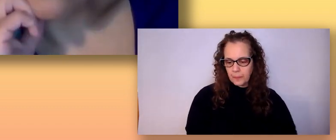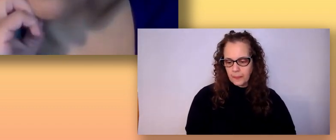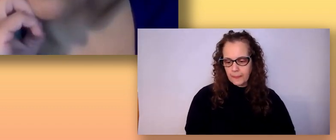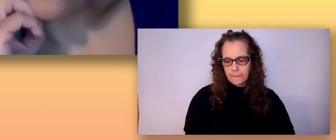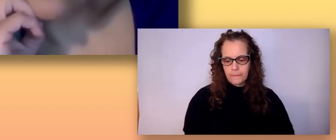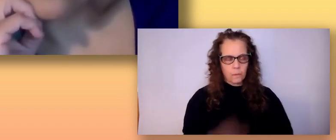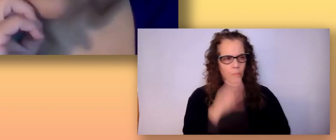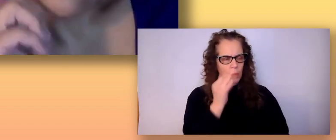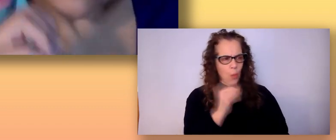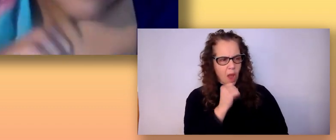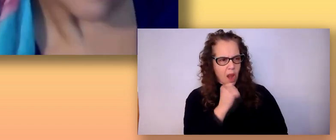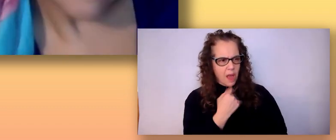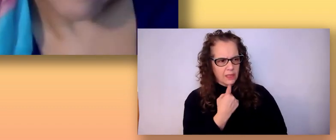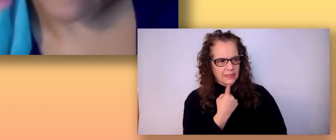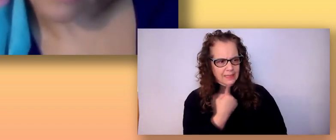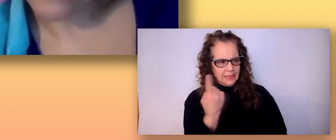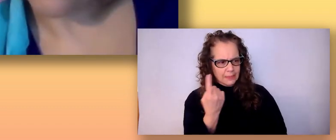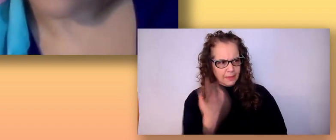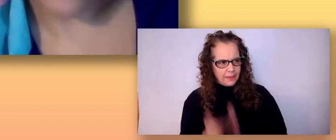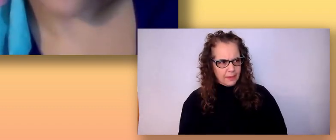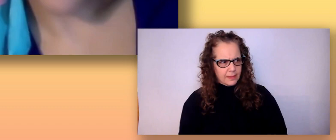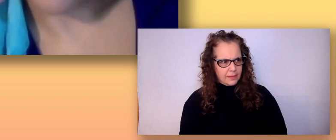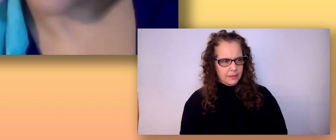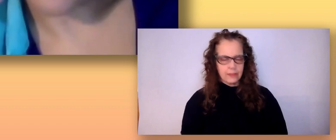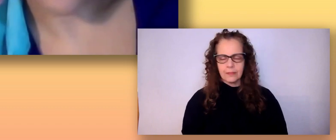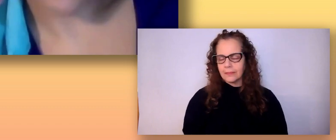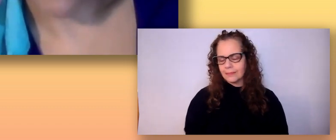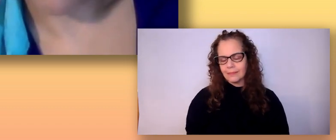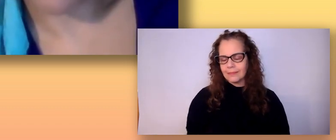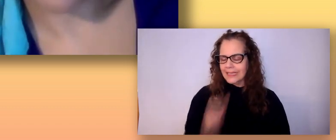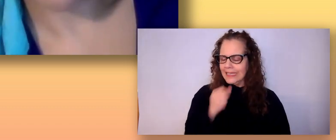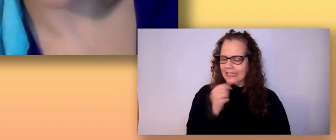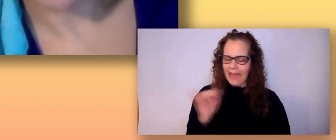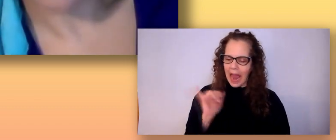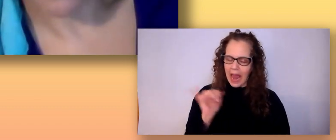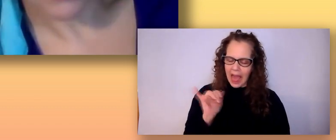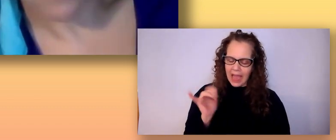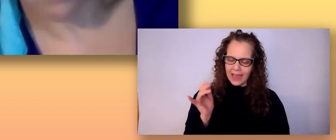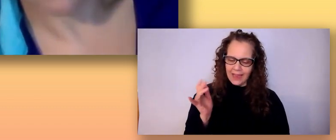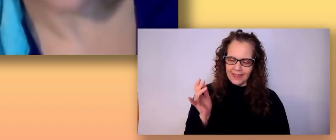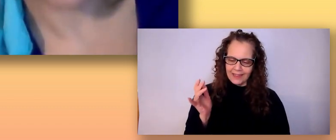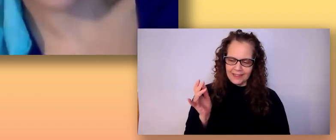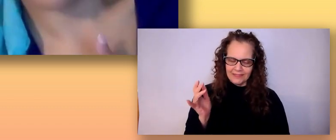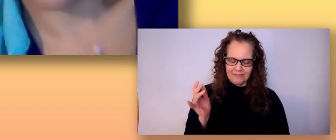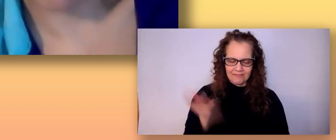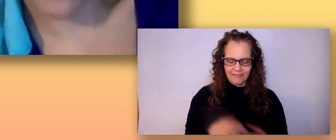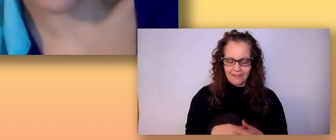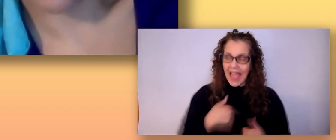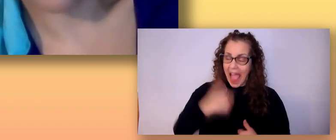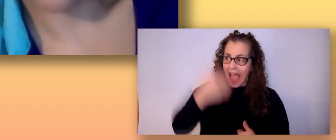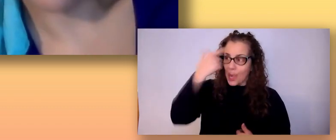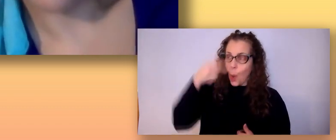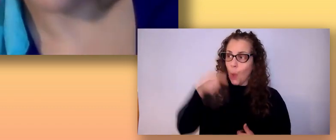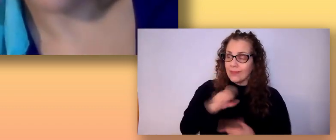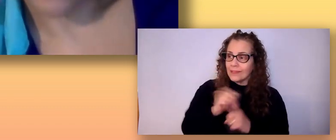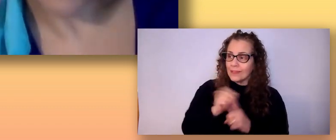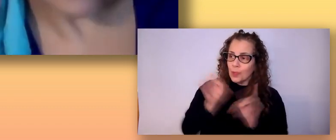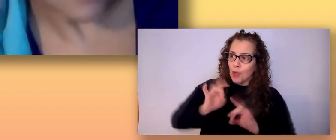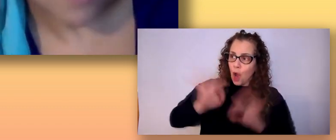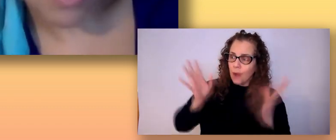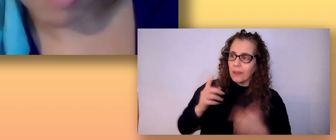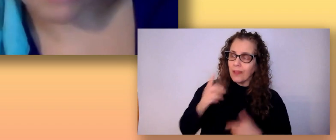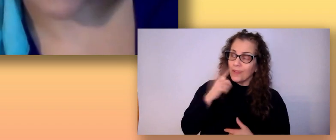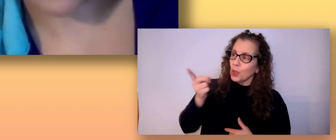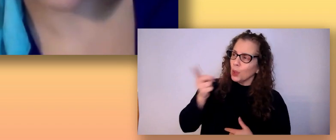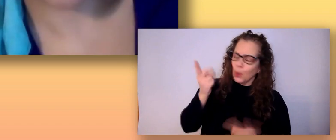Why didn't you say anything then? It's not like I don't know this is horrible. And for you, most of all, I can't even imagine. I